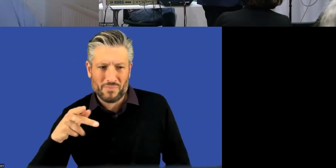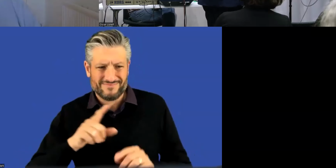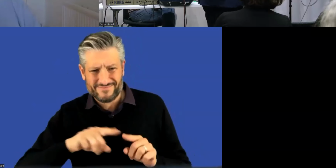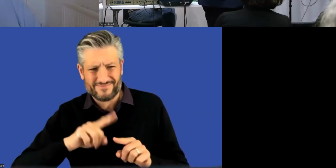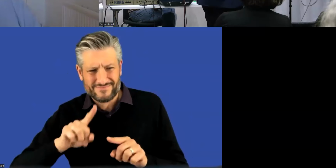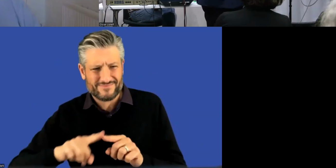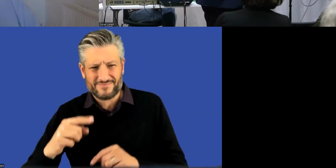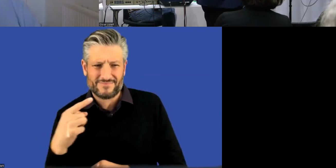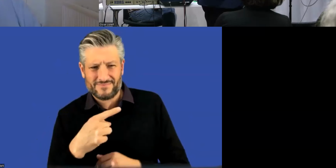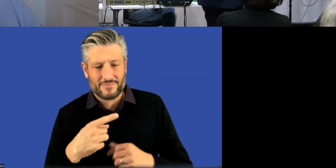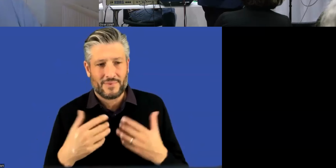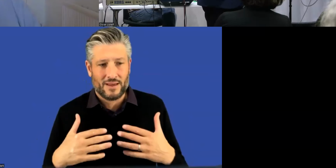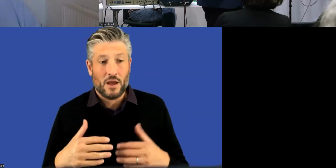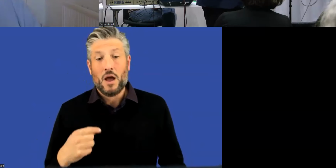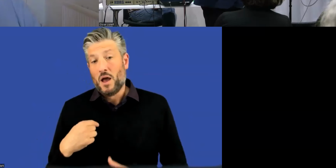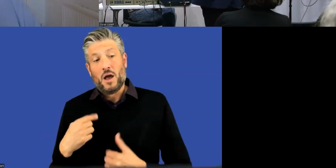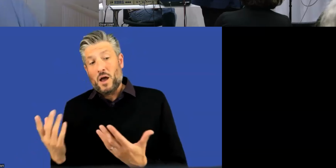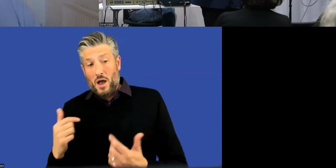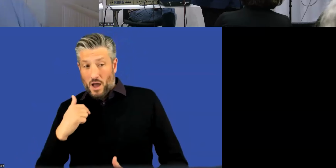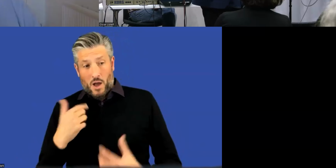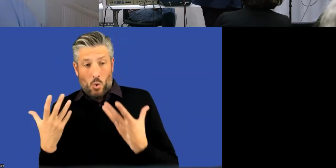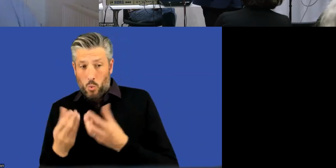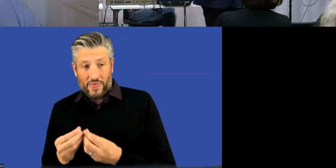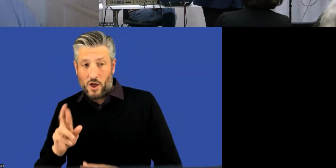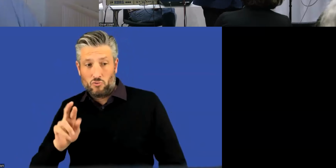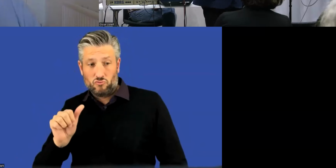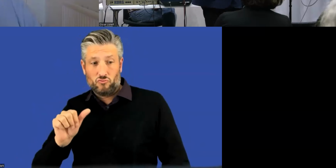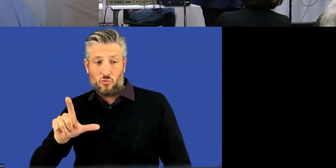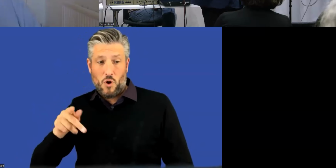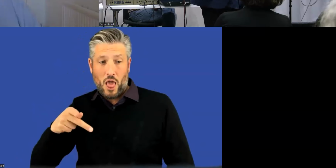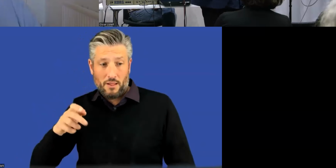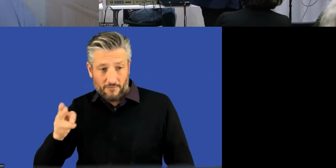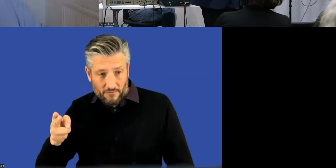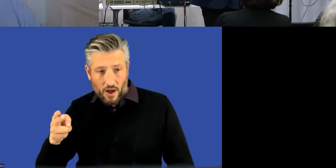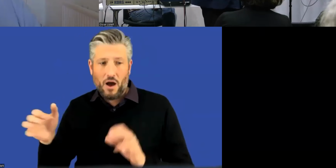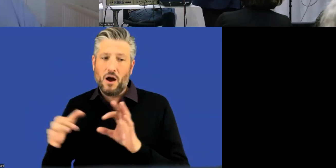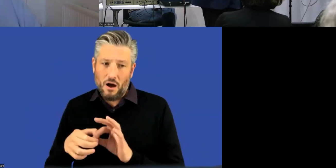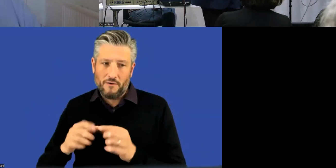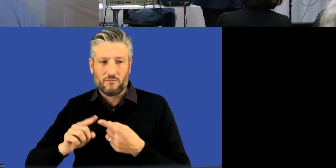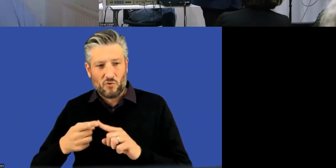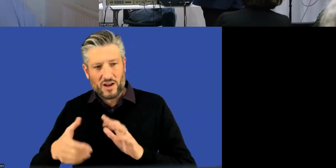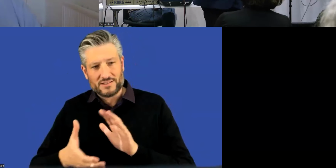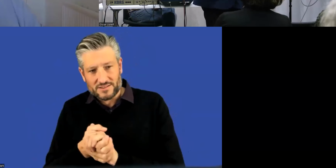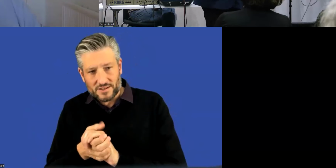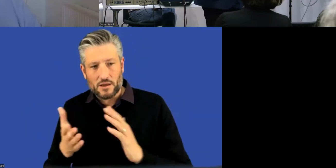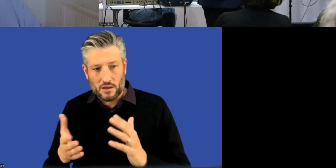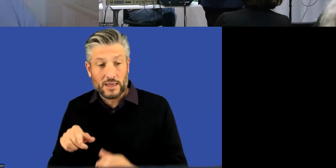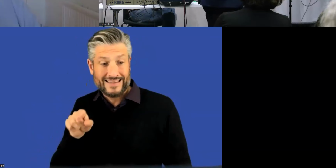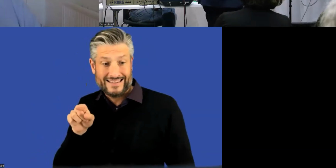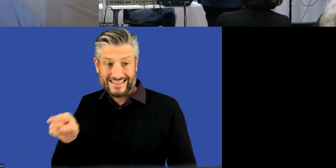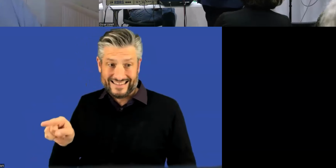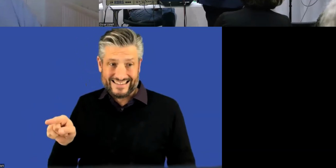And Rolf and I became friends and worked together for some time. So I was delighted when he married an Armenian girl called